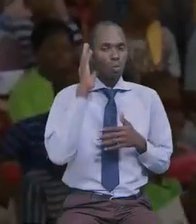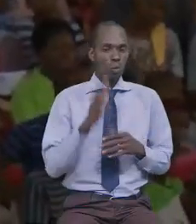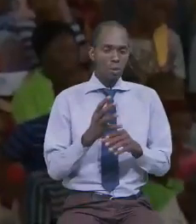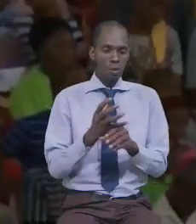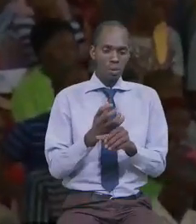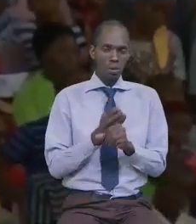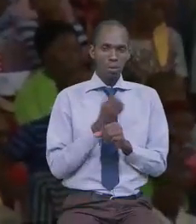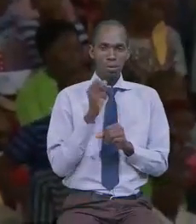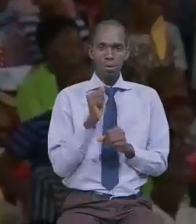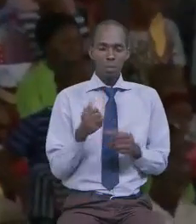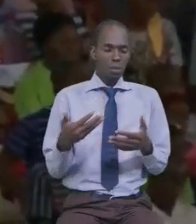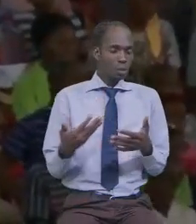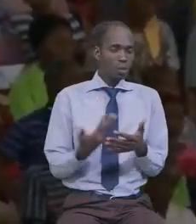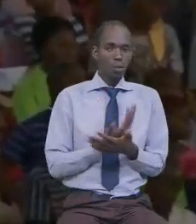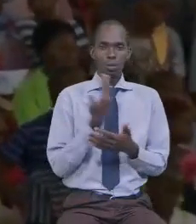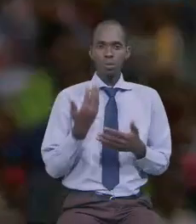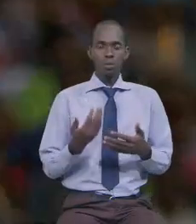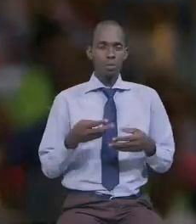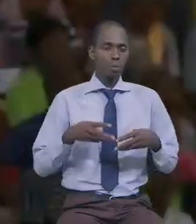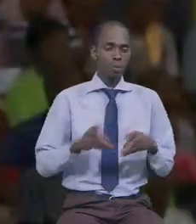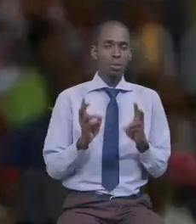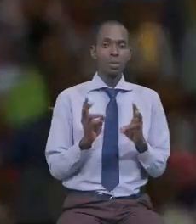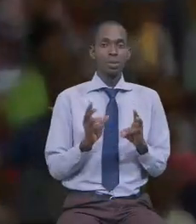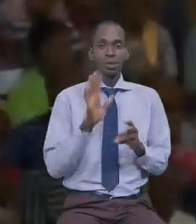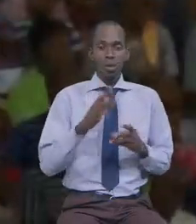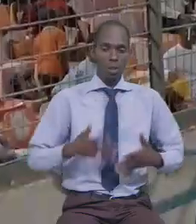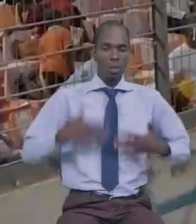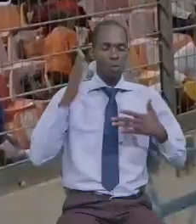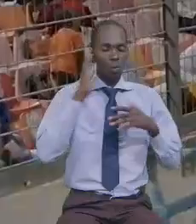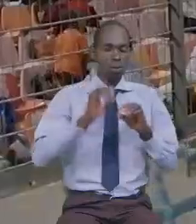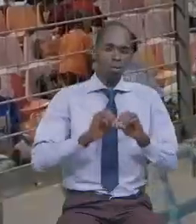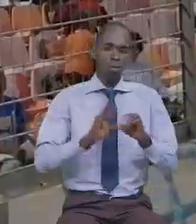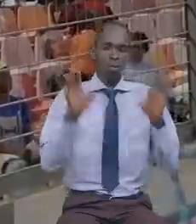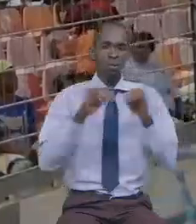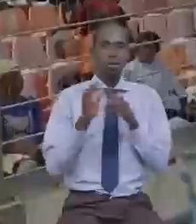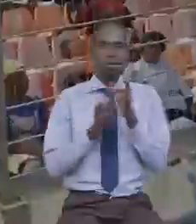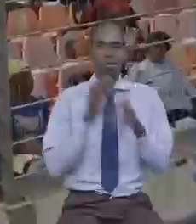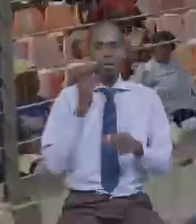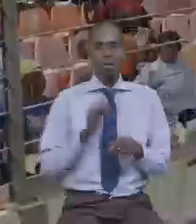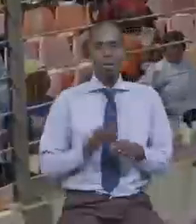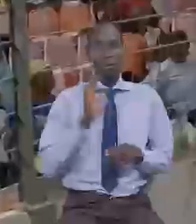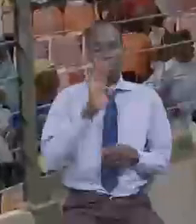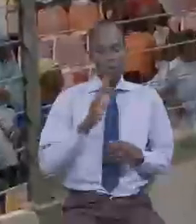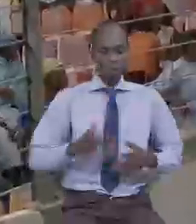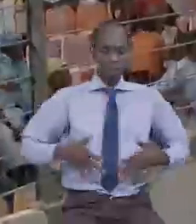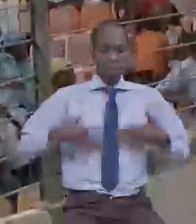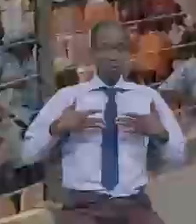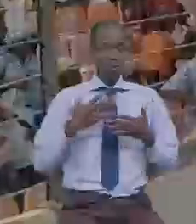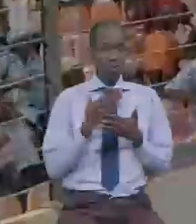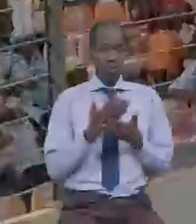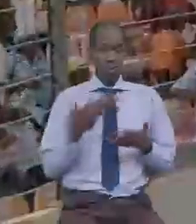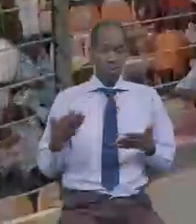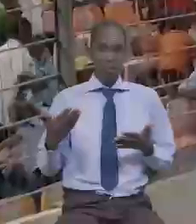new sparkling. Your life will shine. Your life, something, a